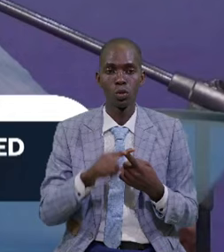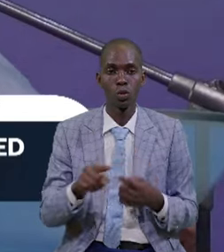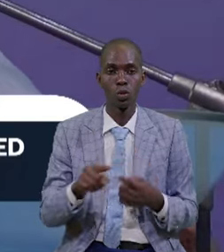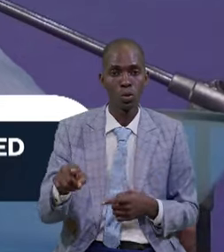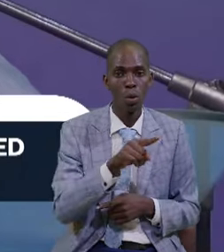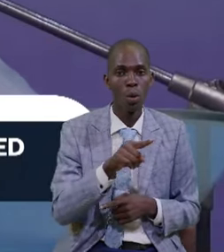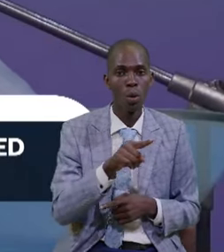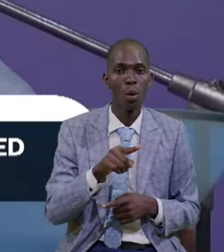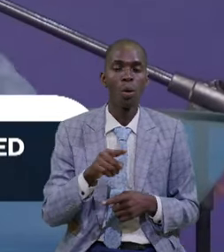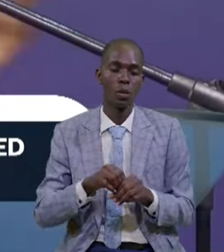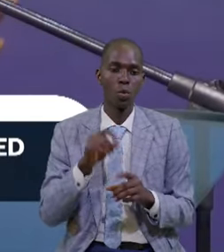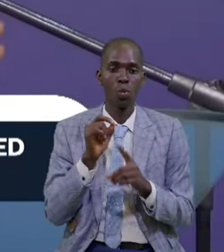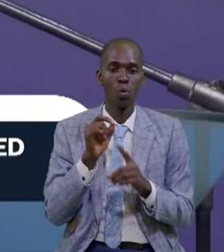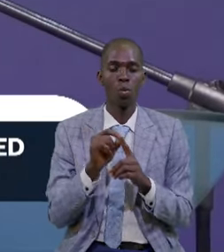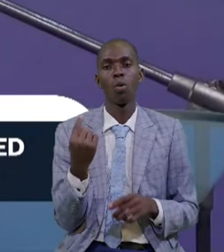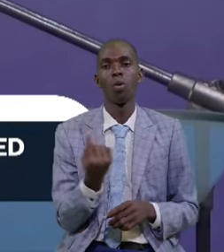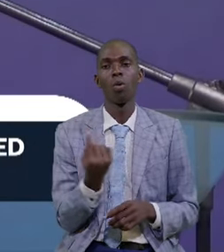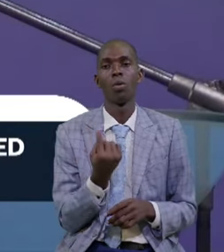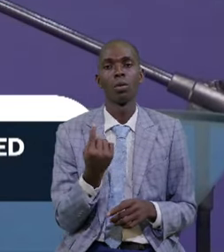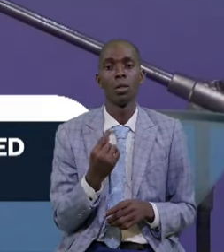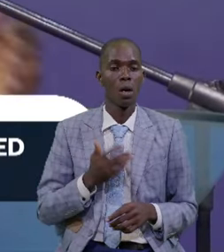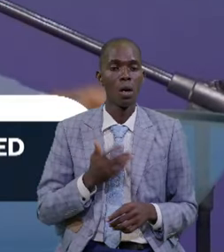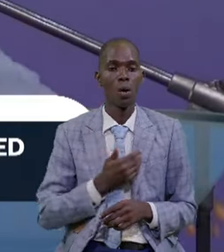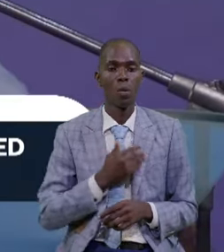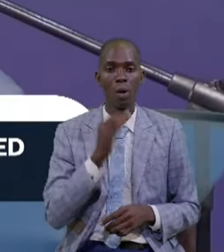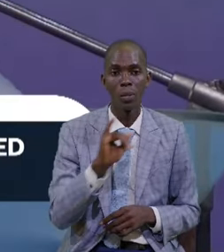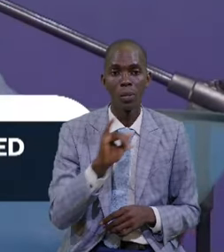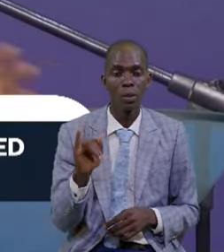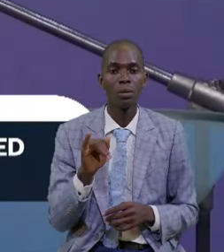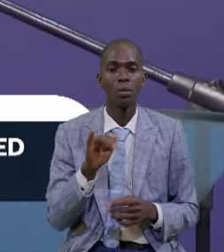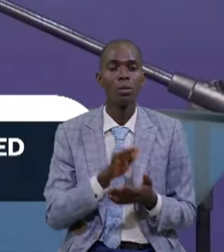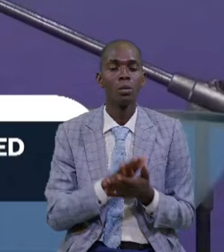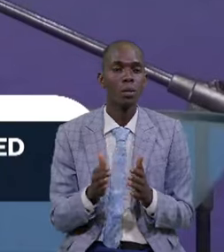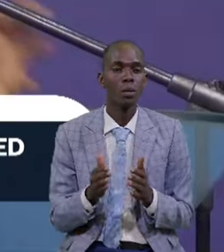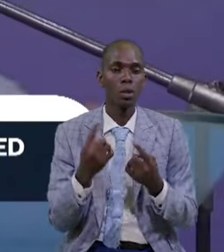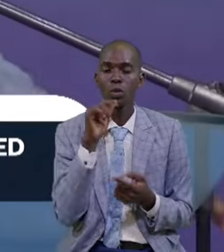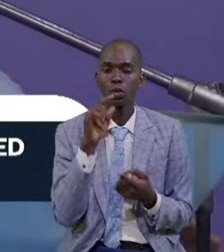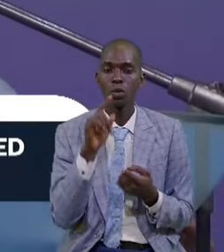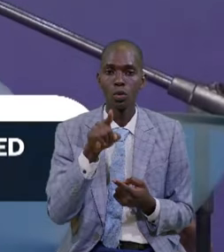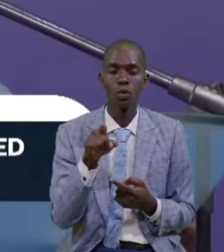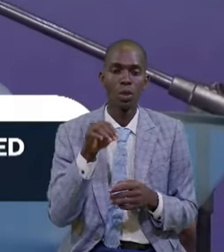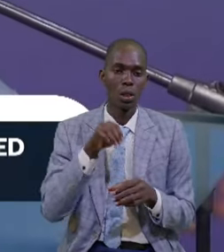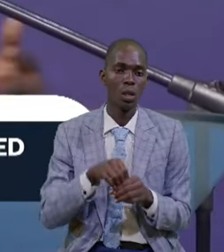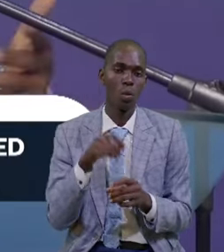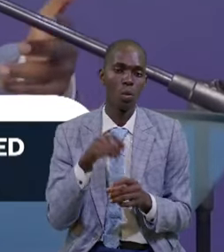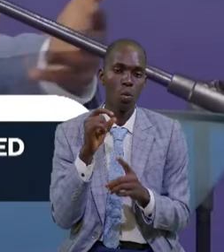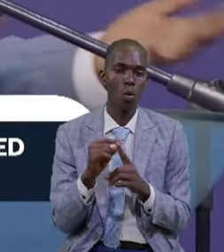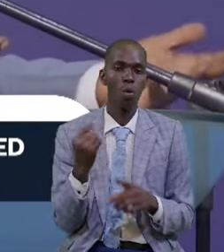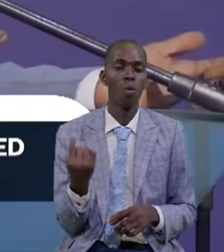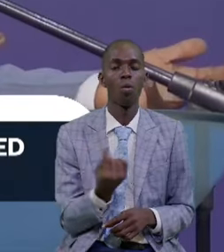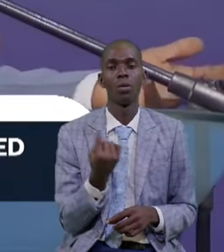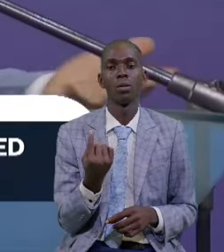word only. Our preaching came not unto you in word only.